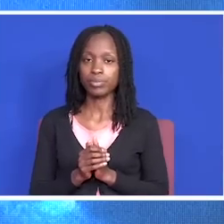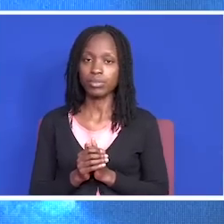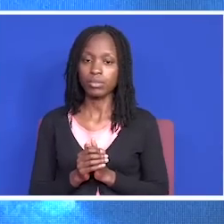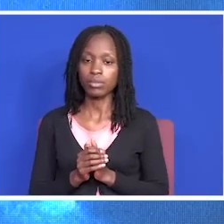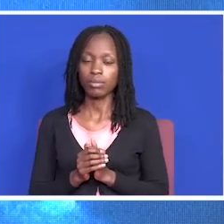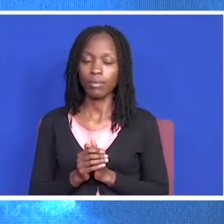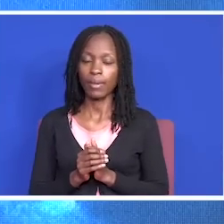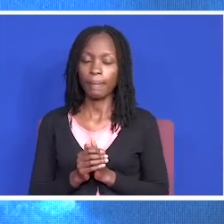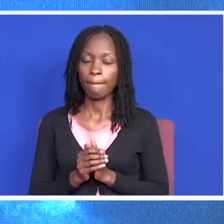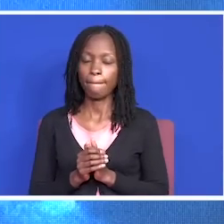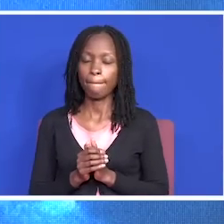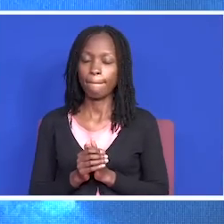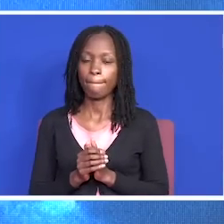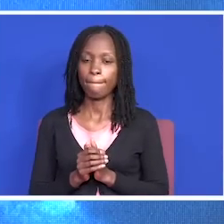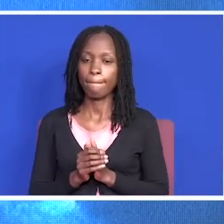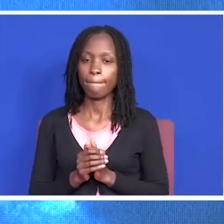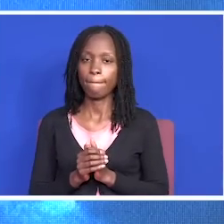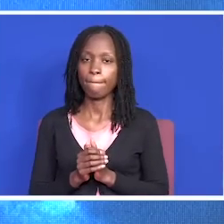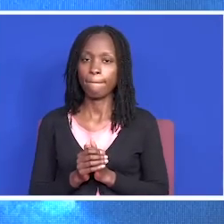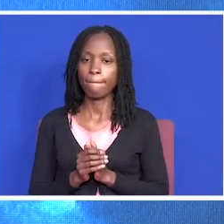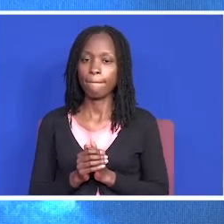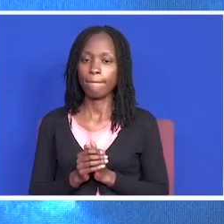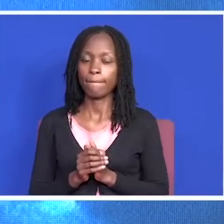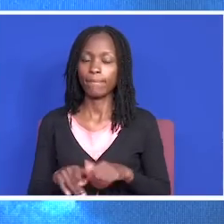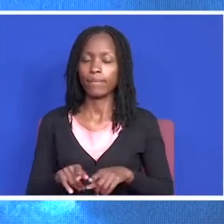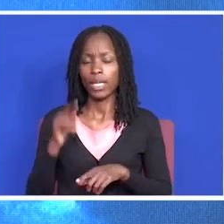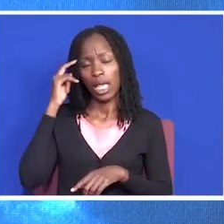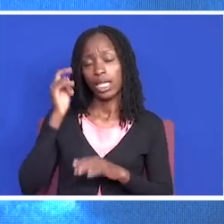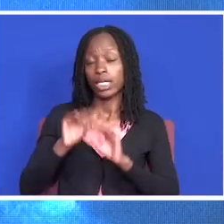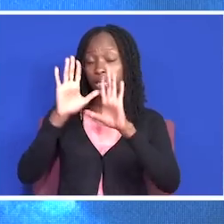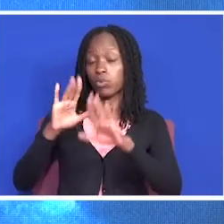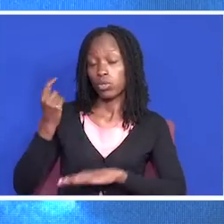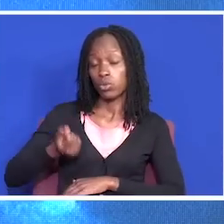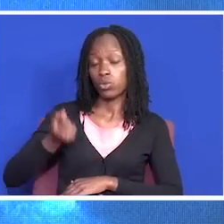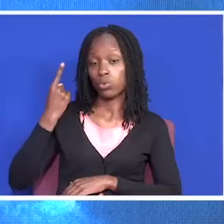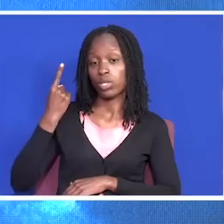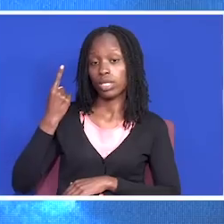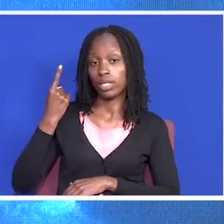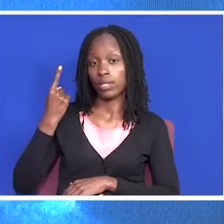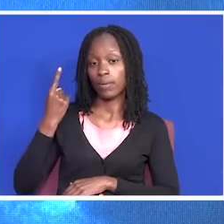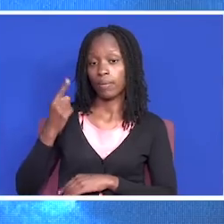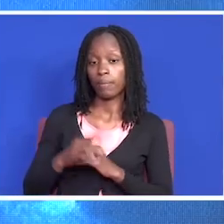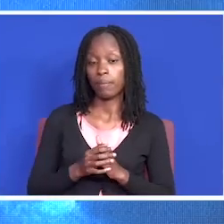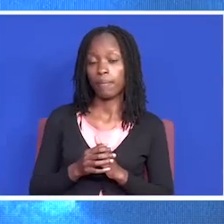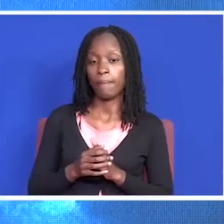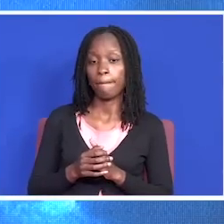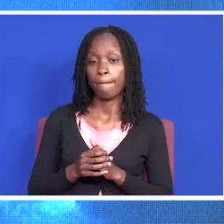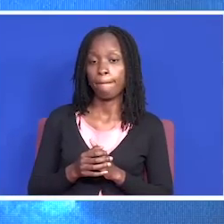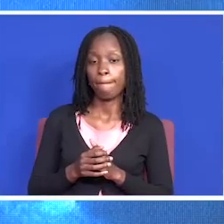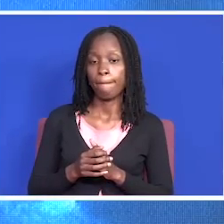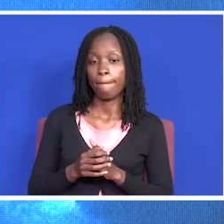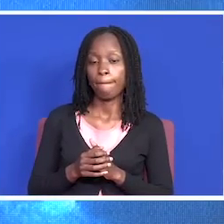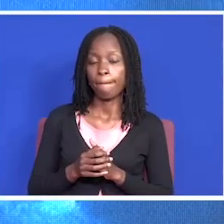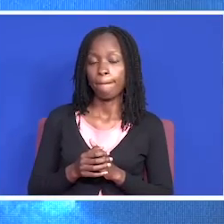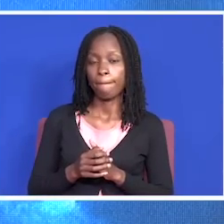of God's fatherhood to you and all families. And I think it's important to understand that. And we'll be coming to that in